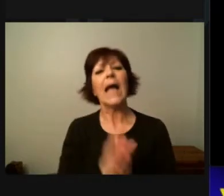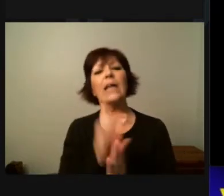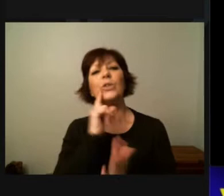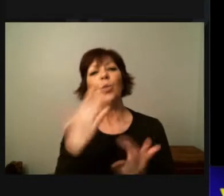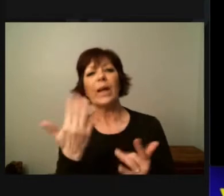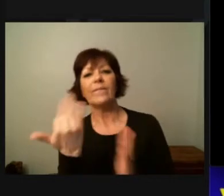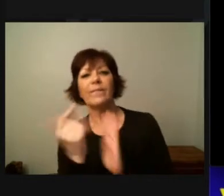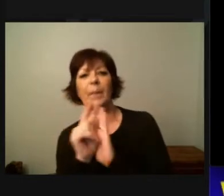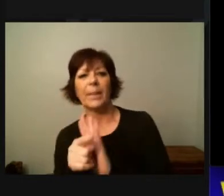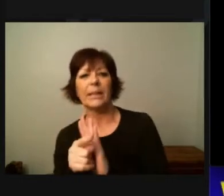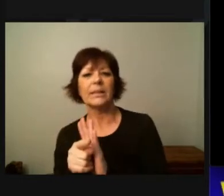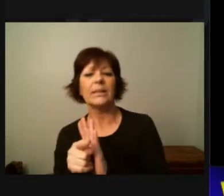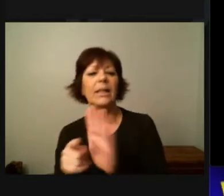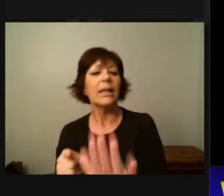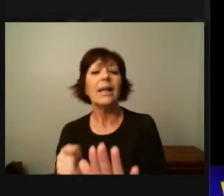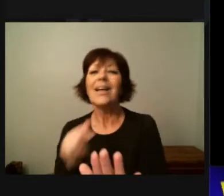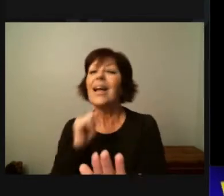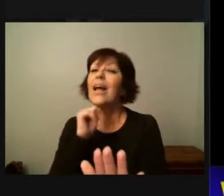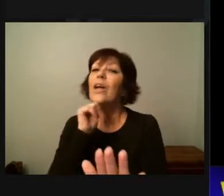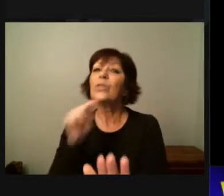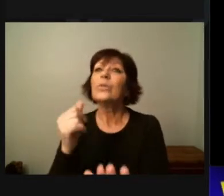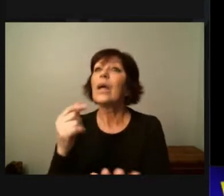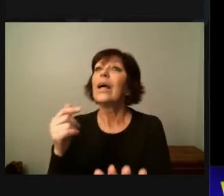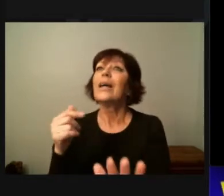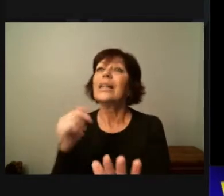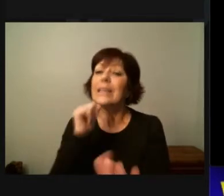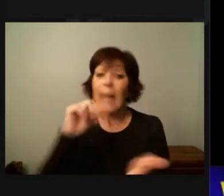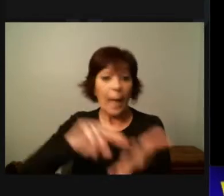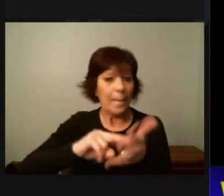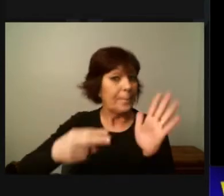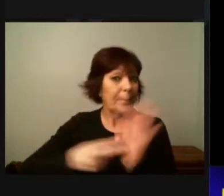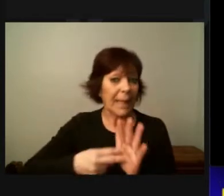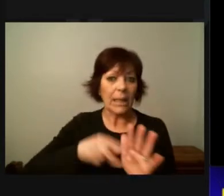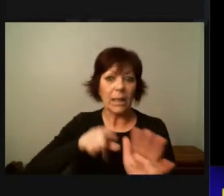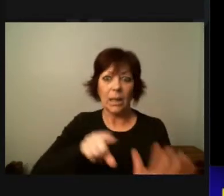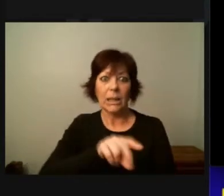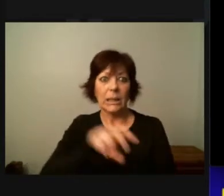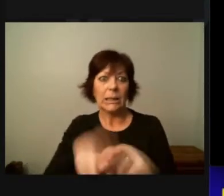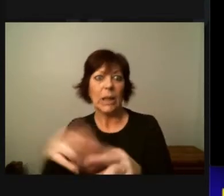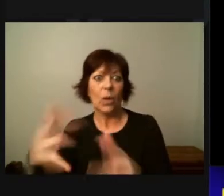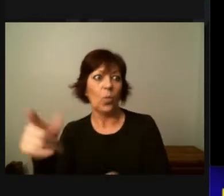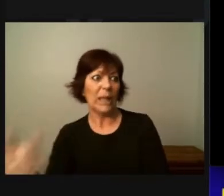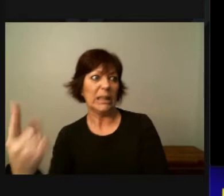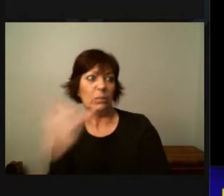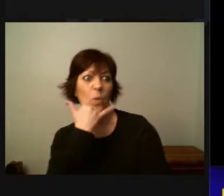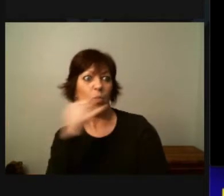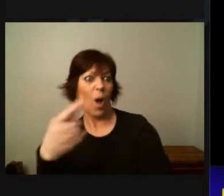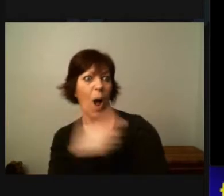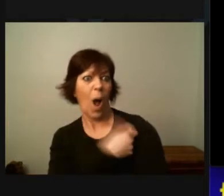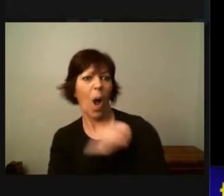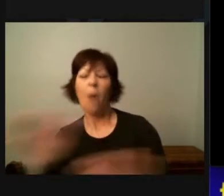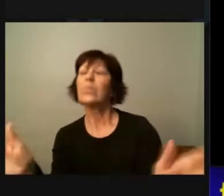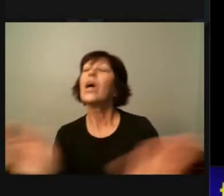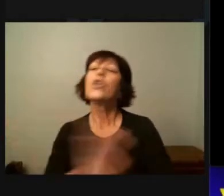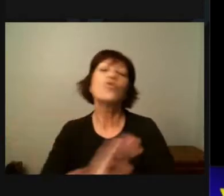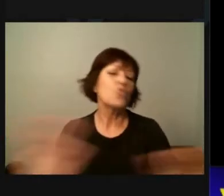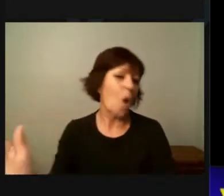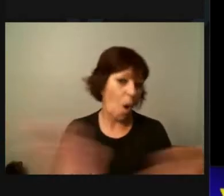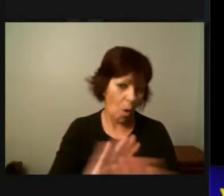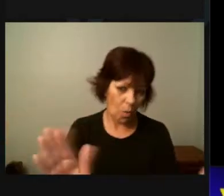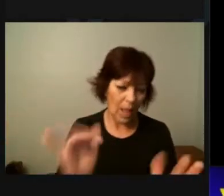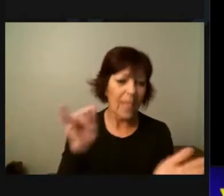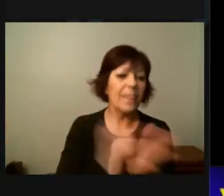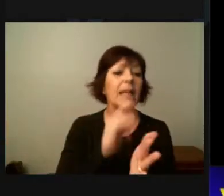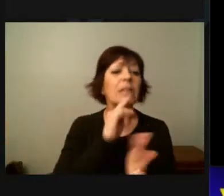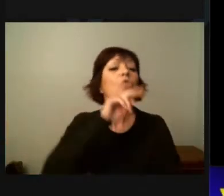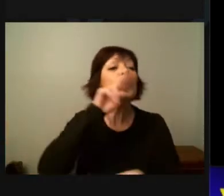wait 15 minutes because we think that there's something wrong with this vaccine. It is perfectly normal to be asked